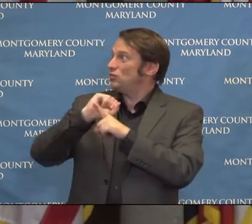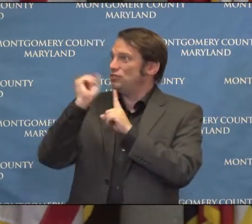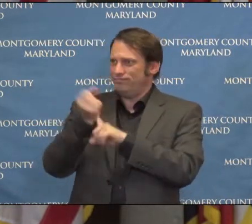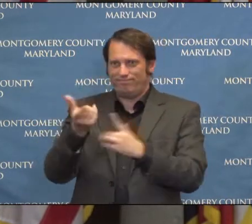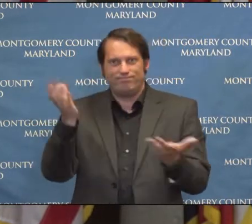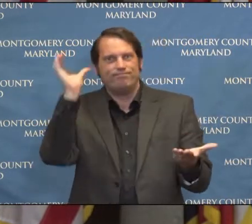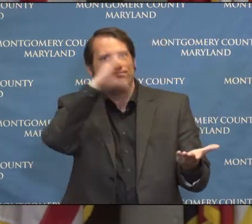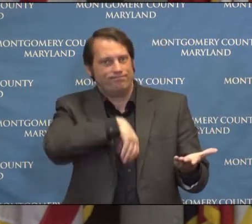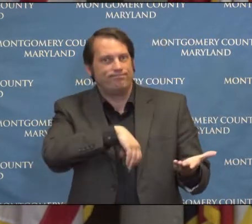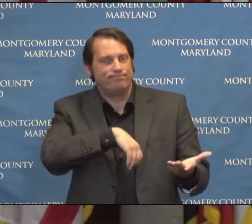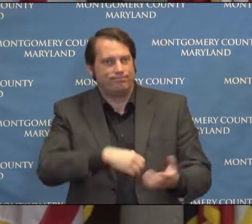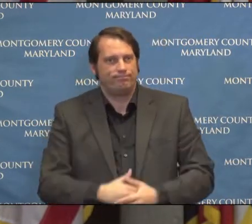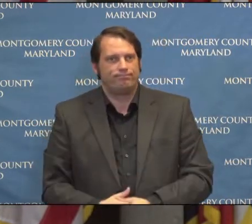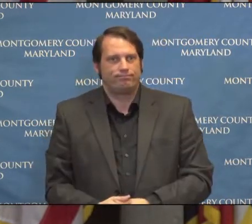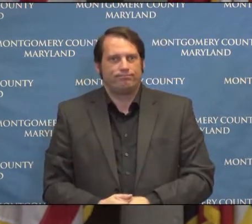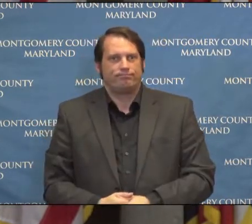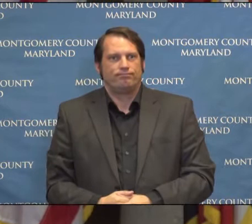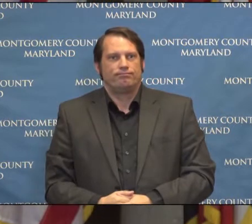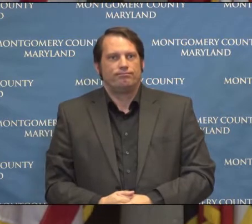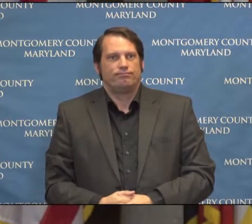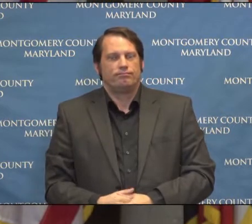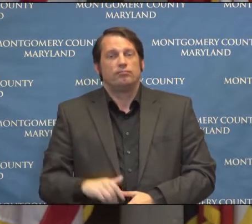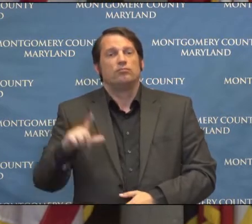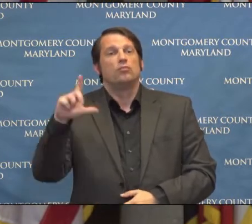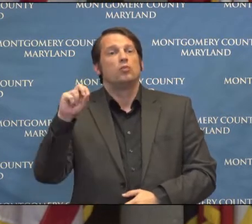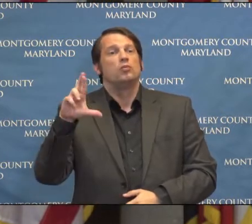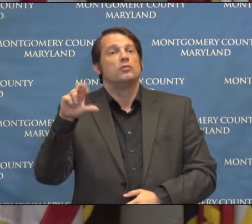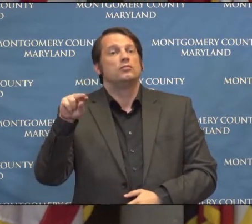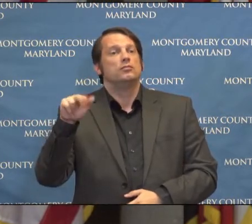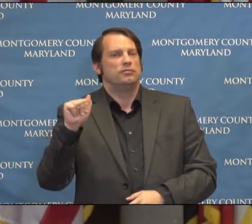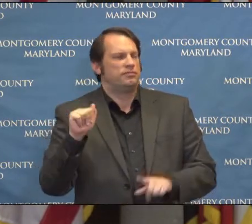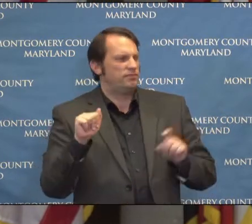question to that, this is another question from a county resident. I am